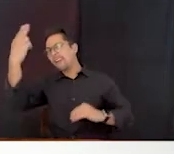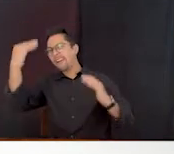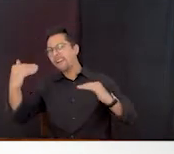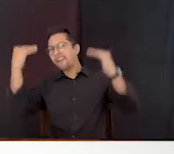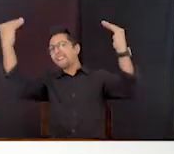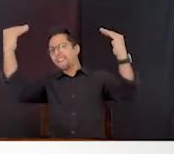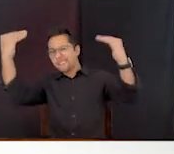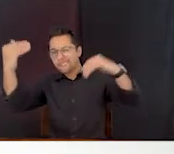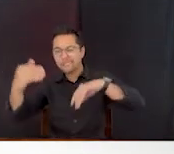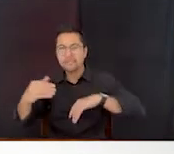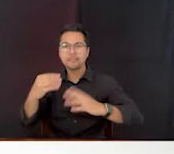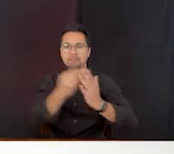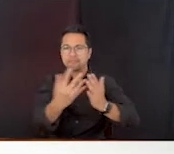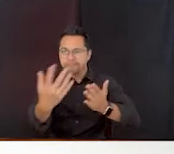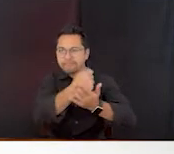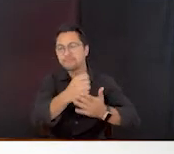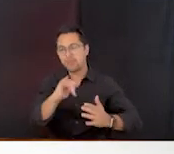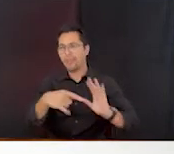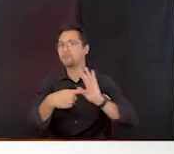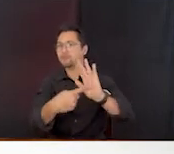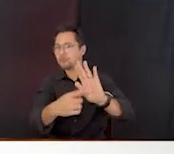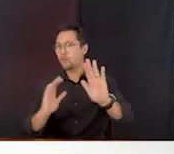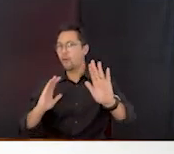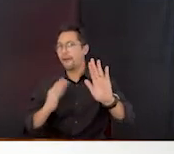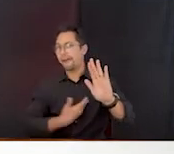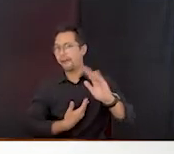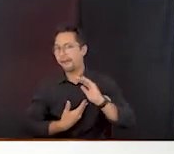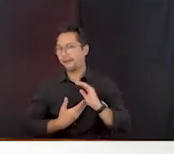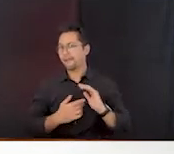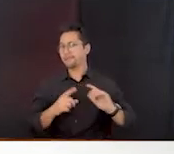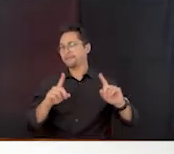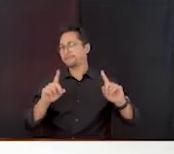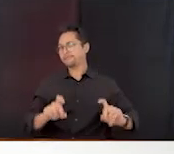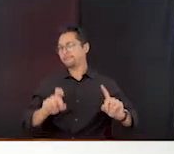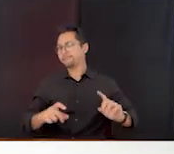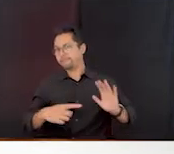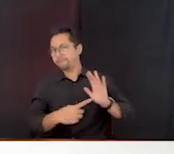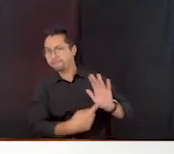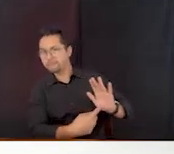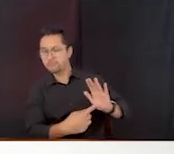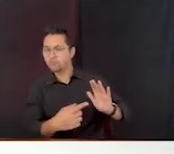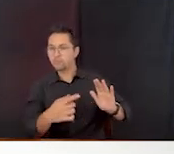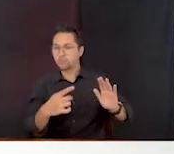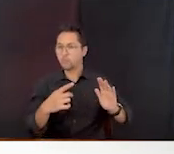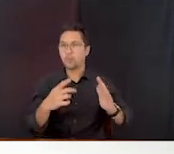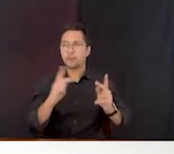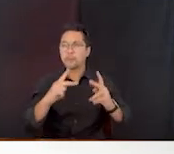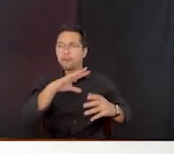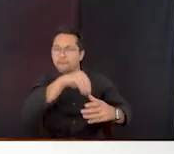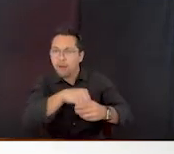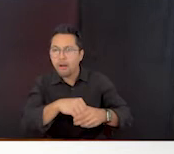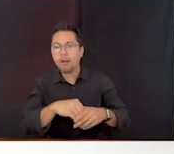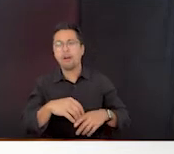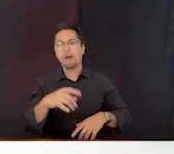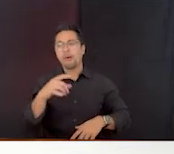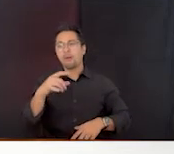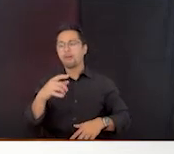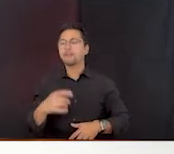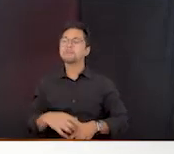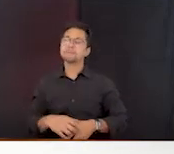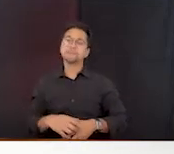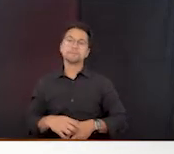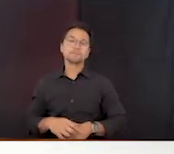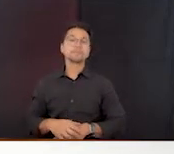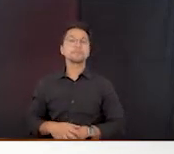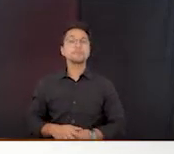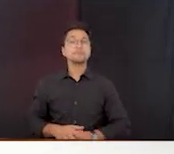that we found our sample is largely identified as white, Hispanic, and or Latino. And they had relatively high education